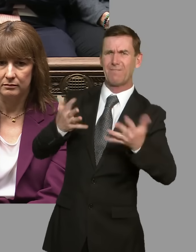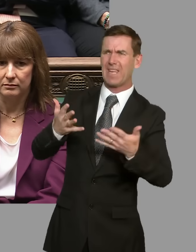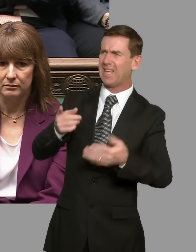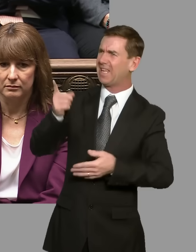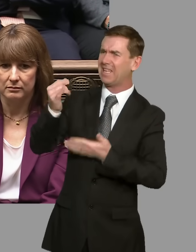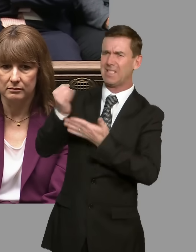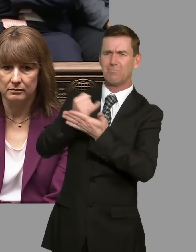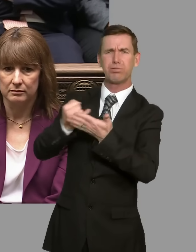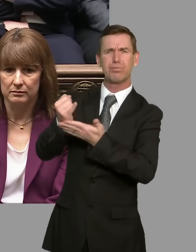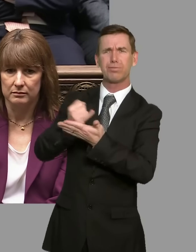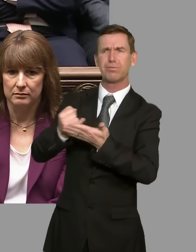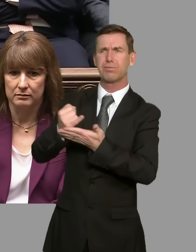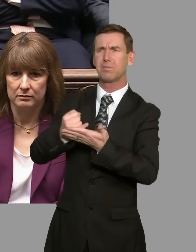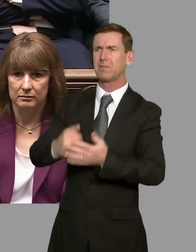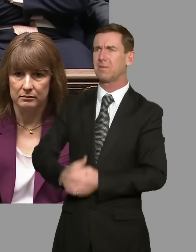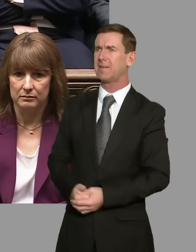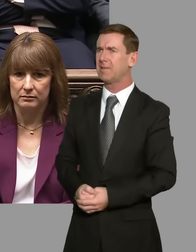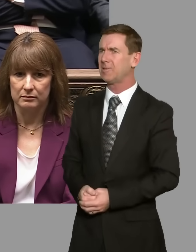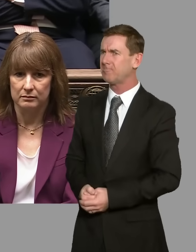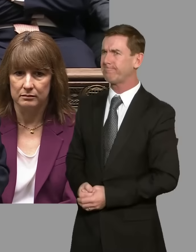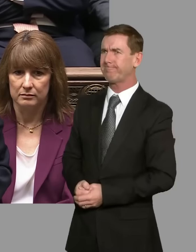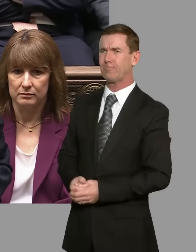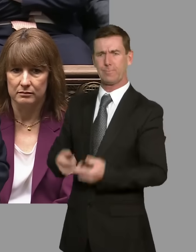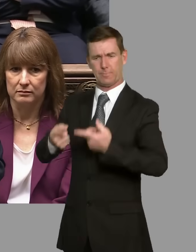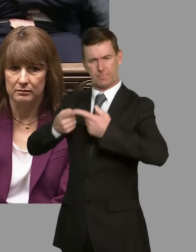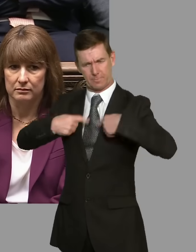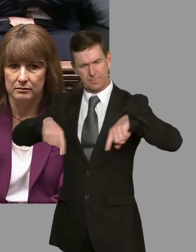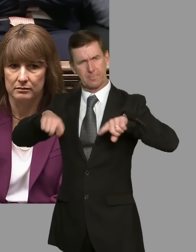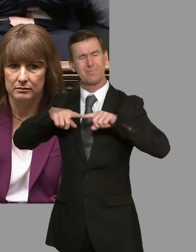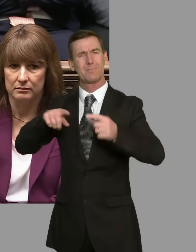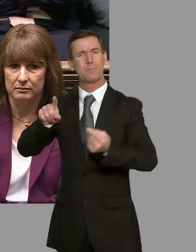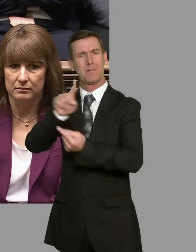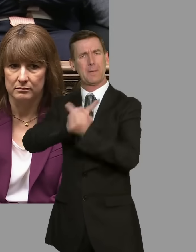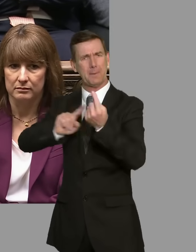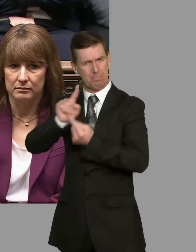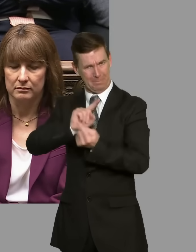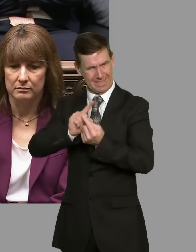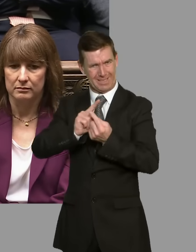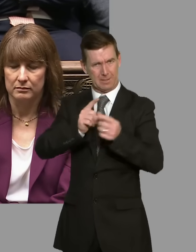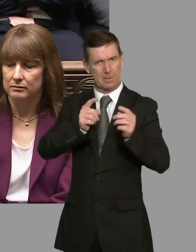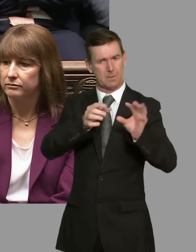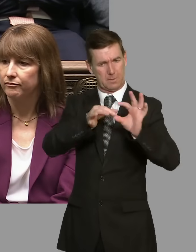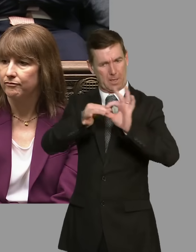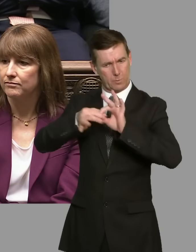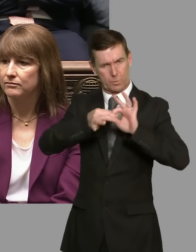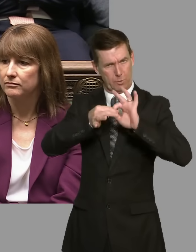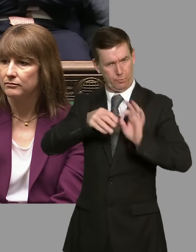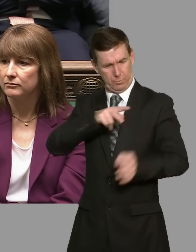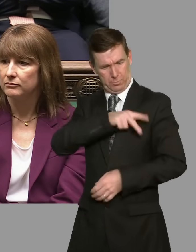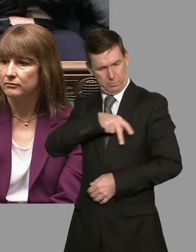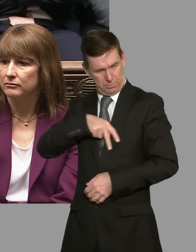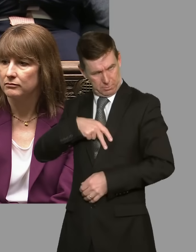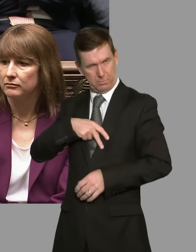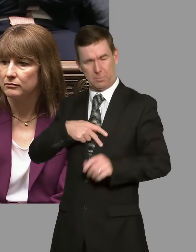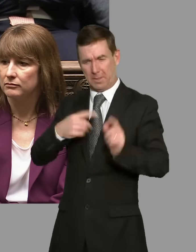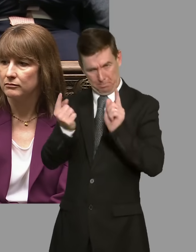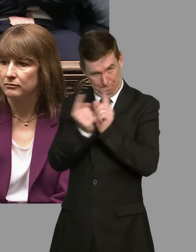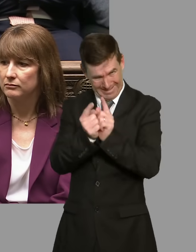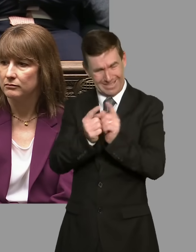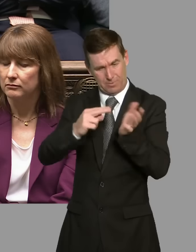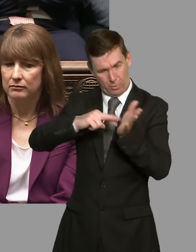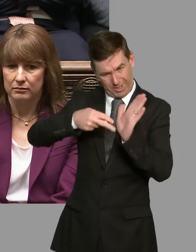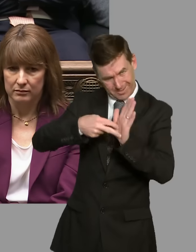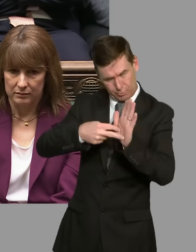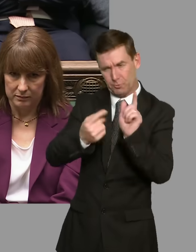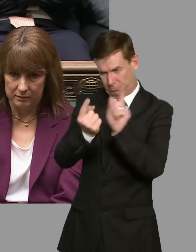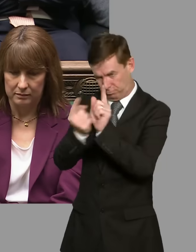with veterans' organisations and listening to their views, and when the bill reaches the committee stages, the House will see the